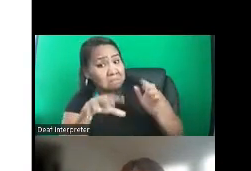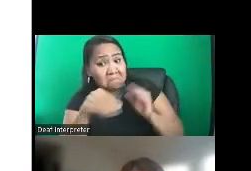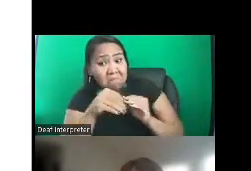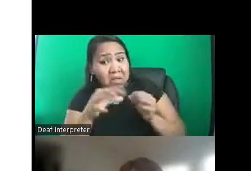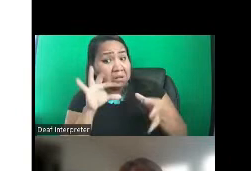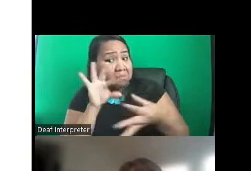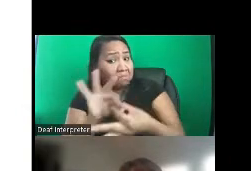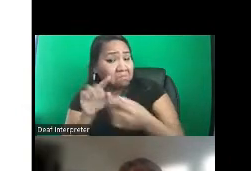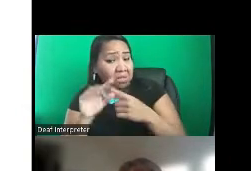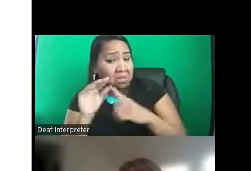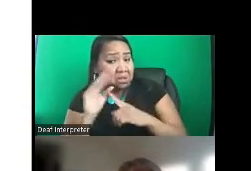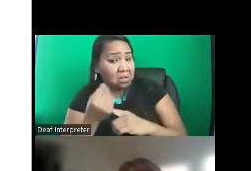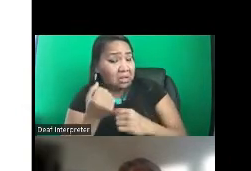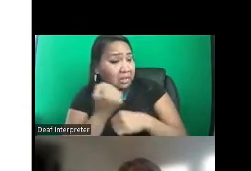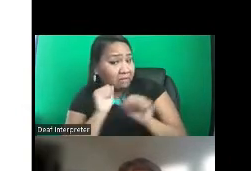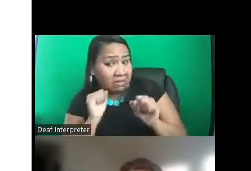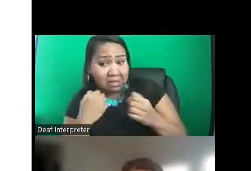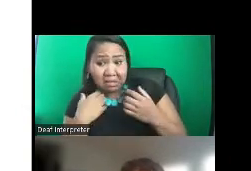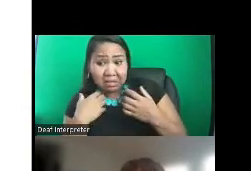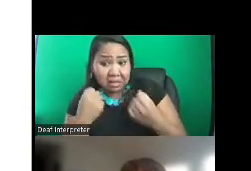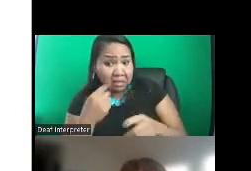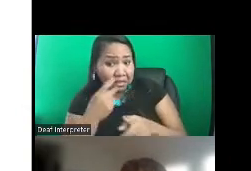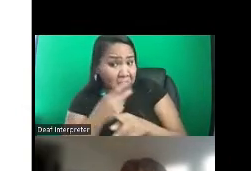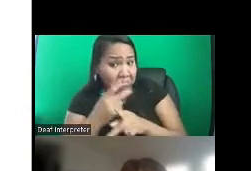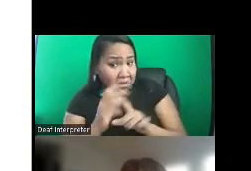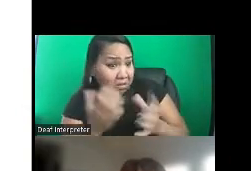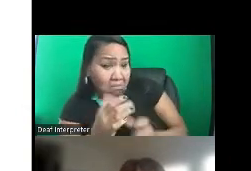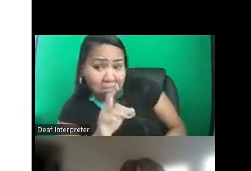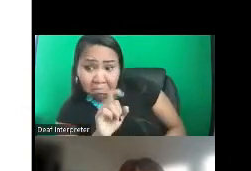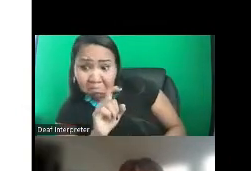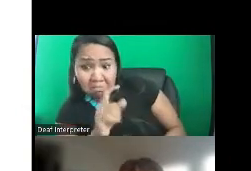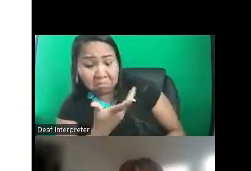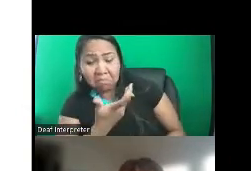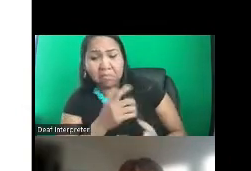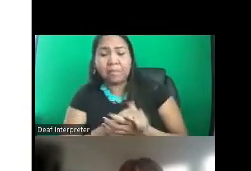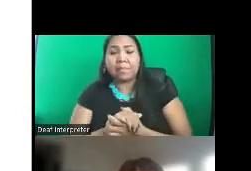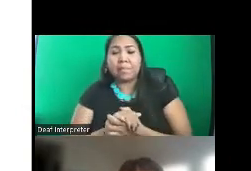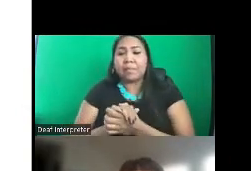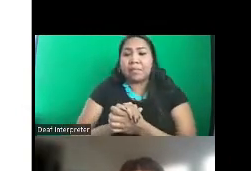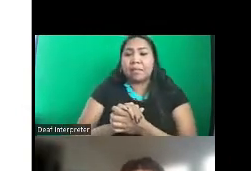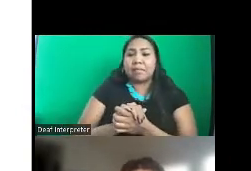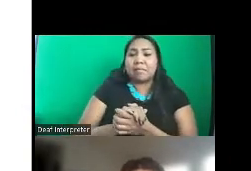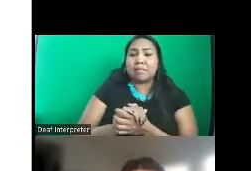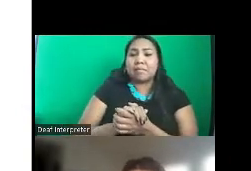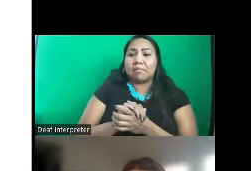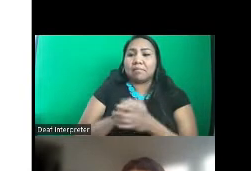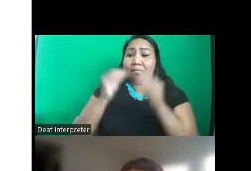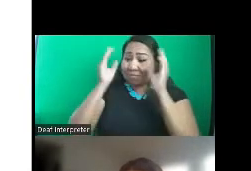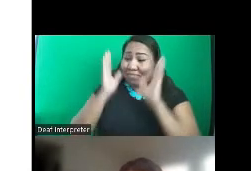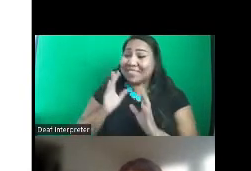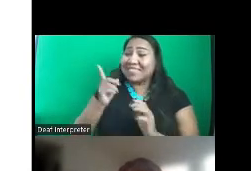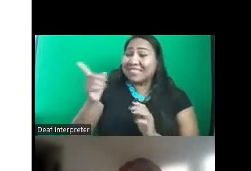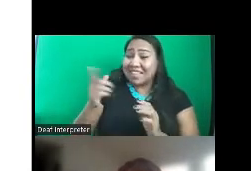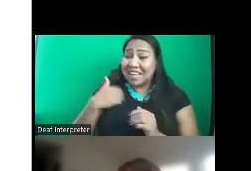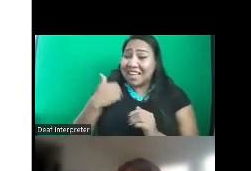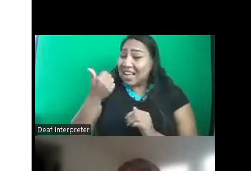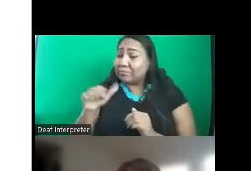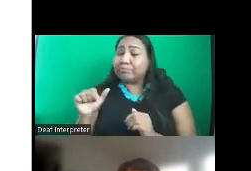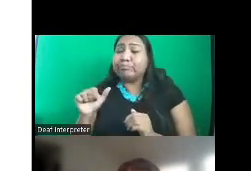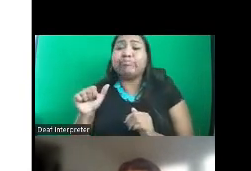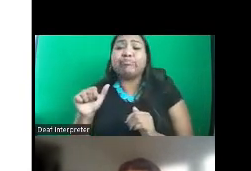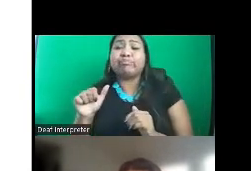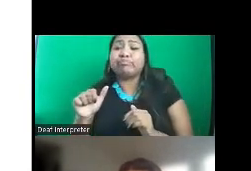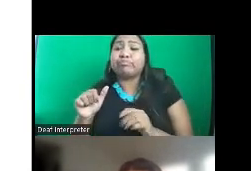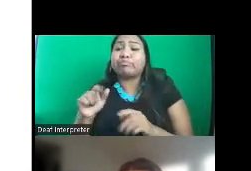and the professors? Anything they did that you feel like was a good practice